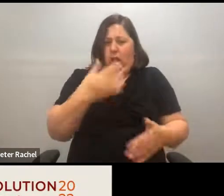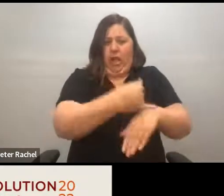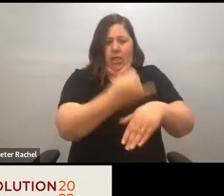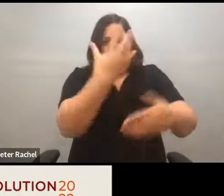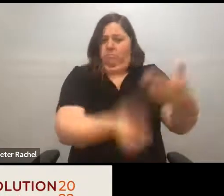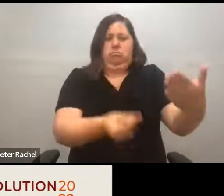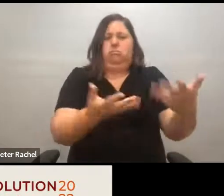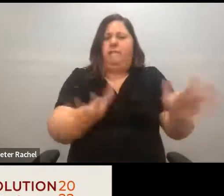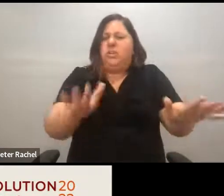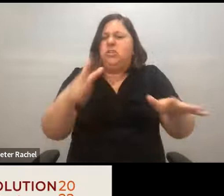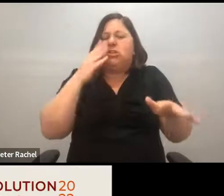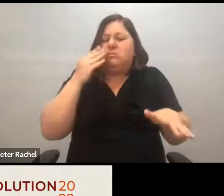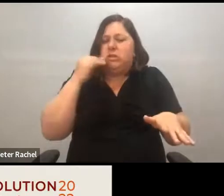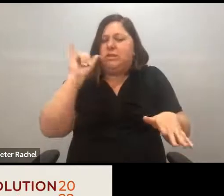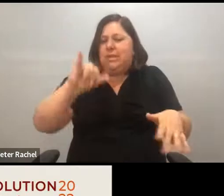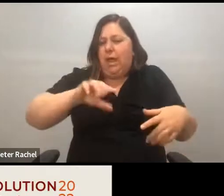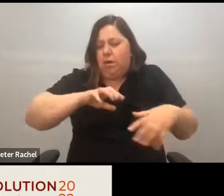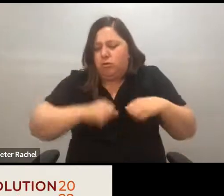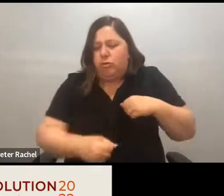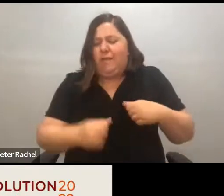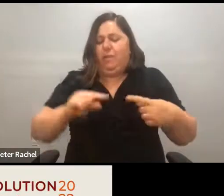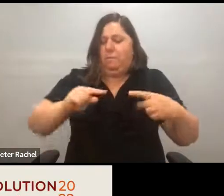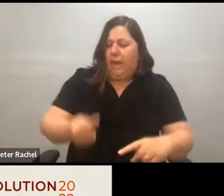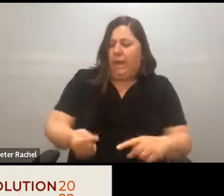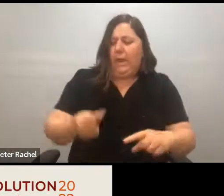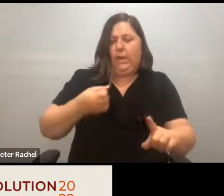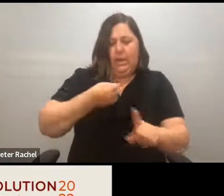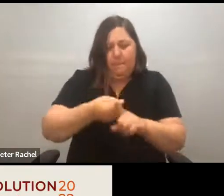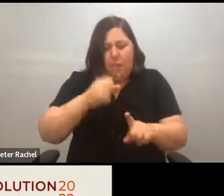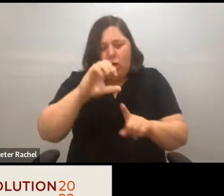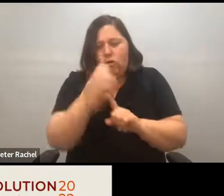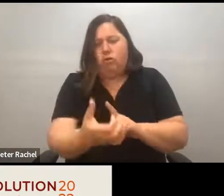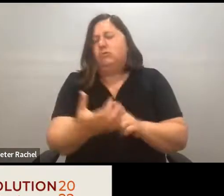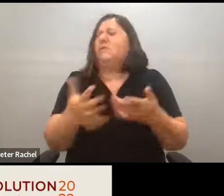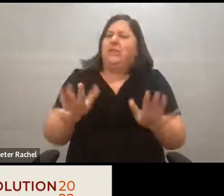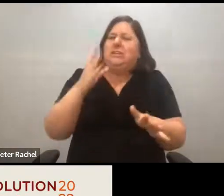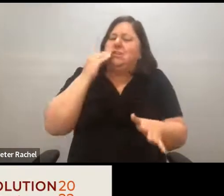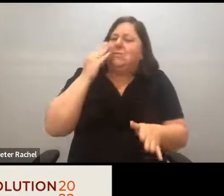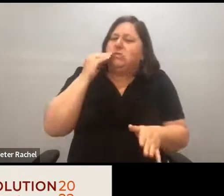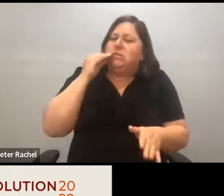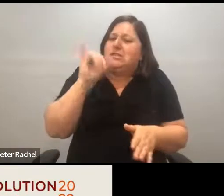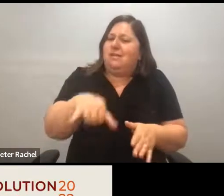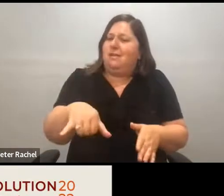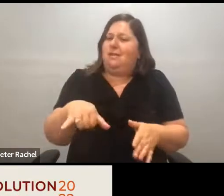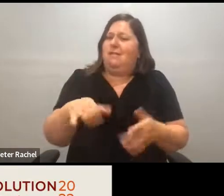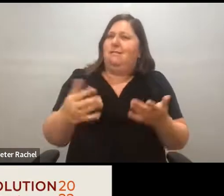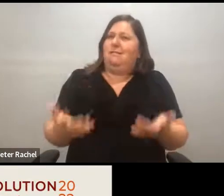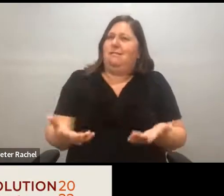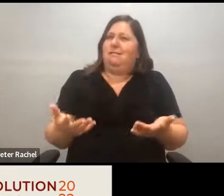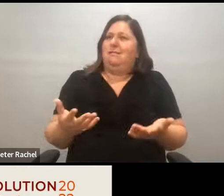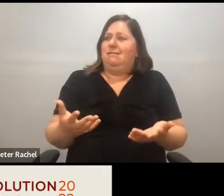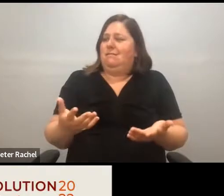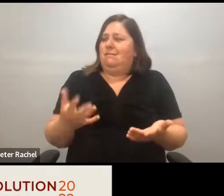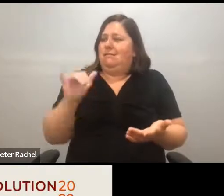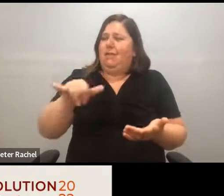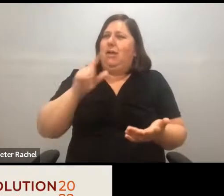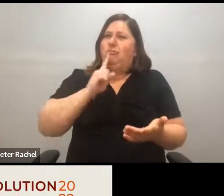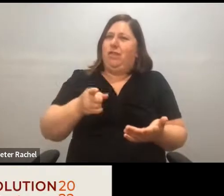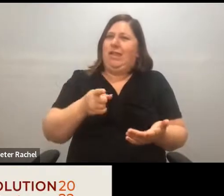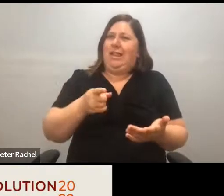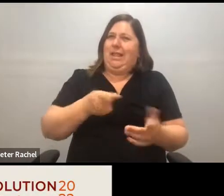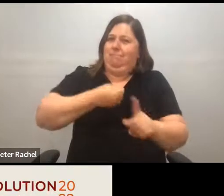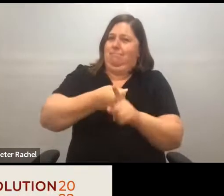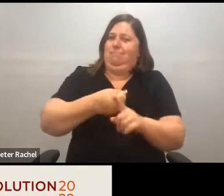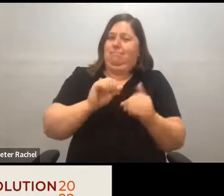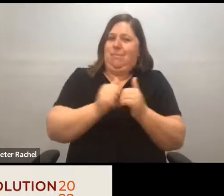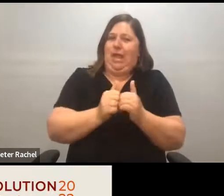We already know the pain and how it impacts our culture and how it impacts our people. So that really informs how we deal